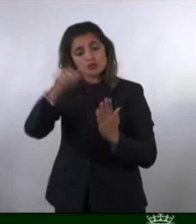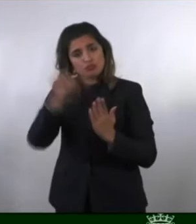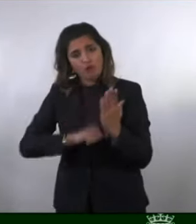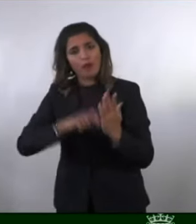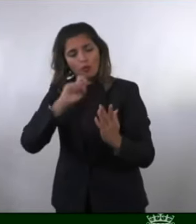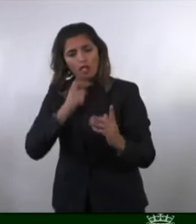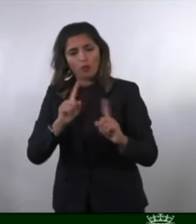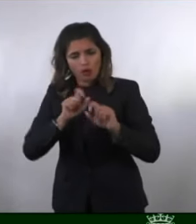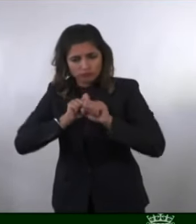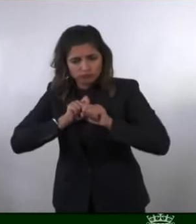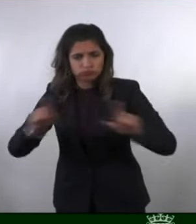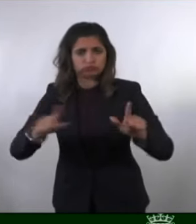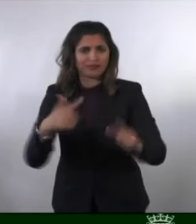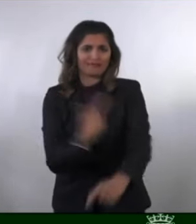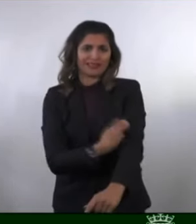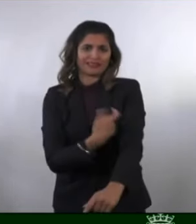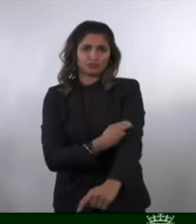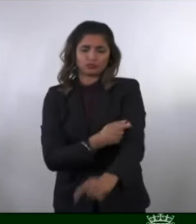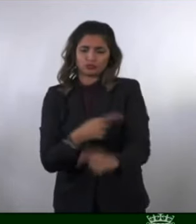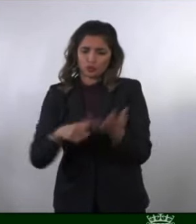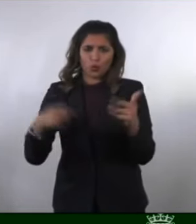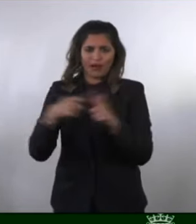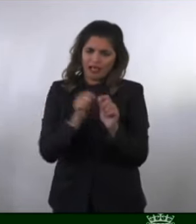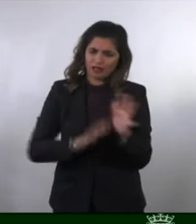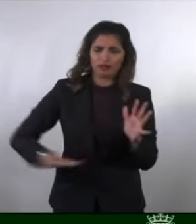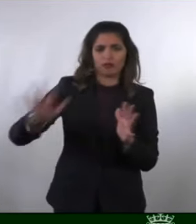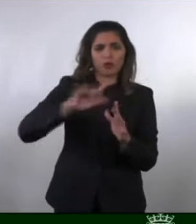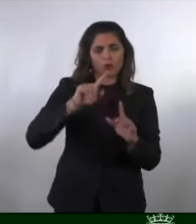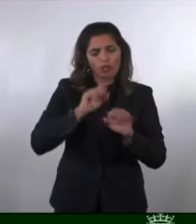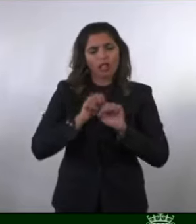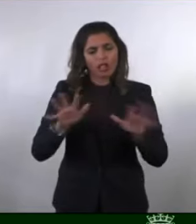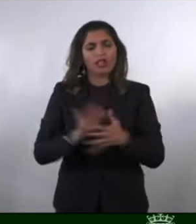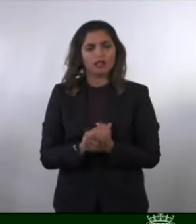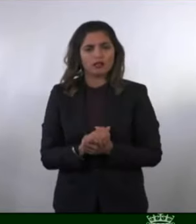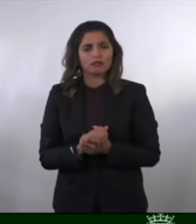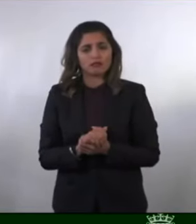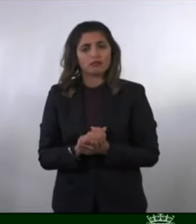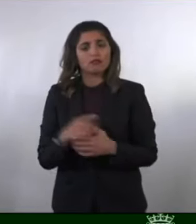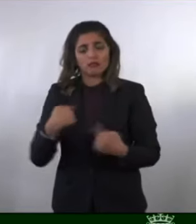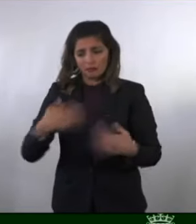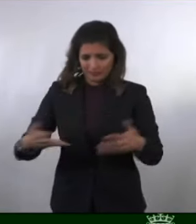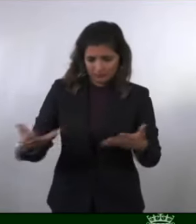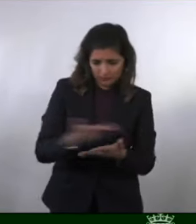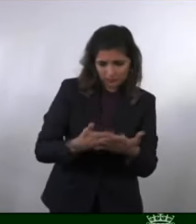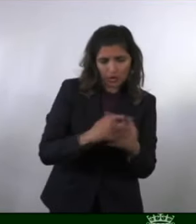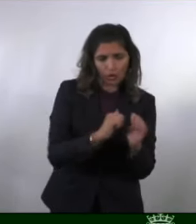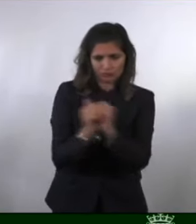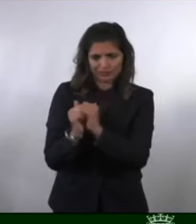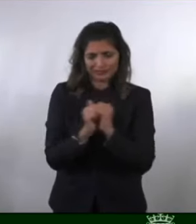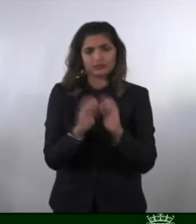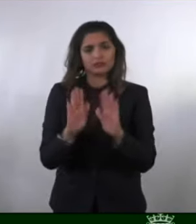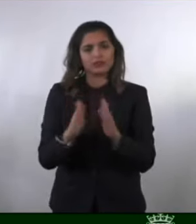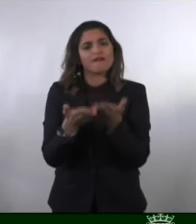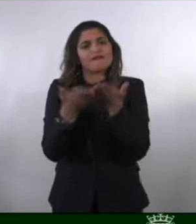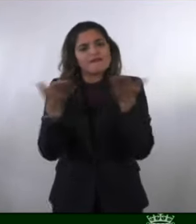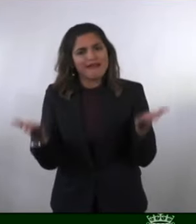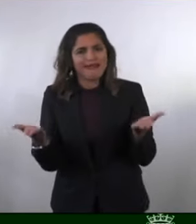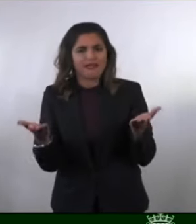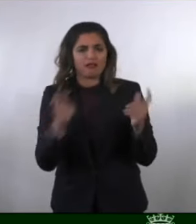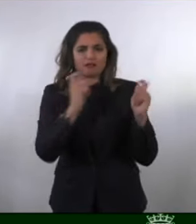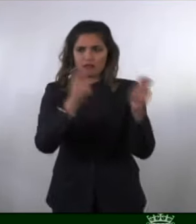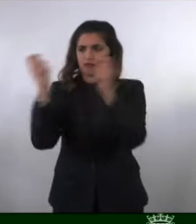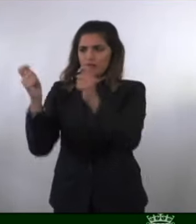United Kingdom. And we've therefore, on that basis, agreed a fair allocation of vaccine so